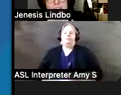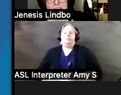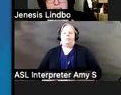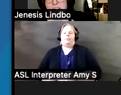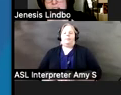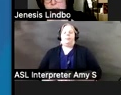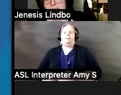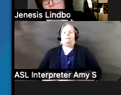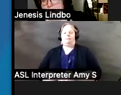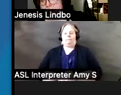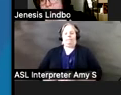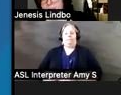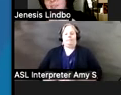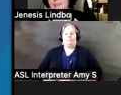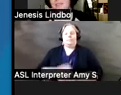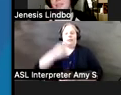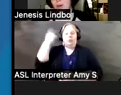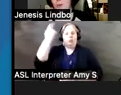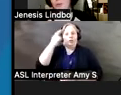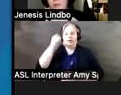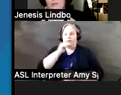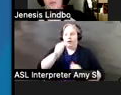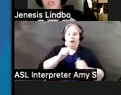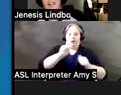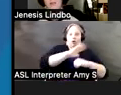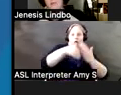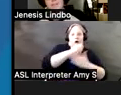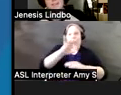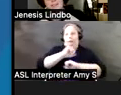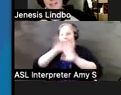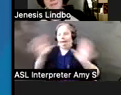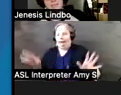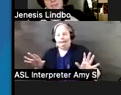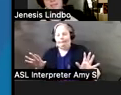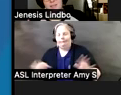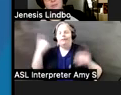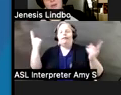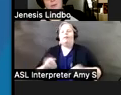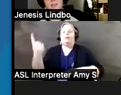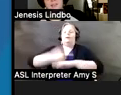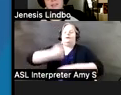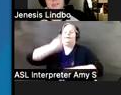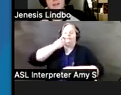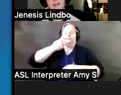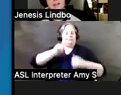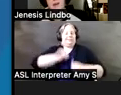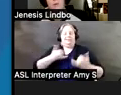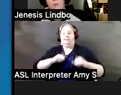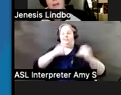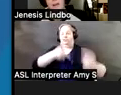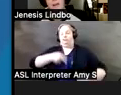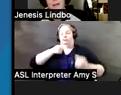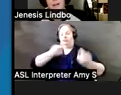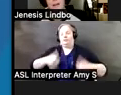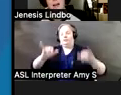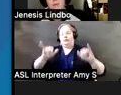Normalize that it's not everything or nothing. So there was one day recently, because I still struggle with this,